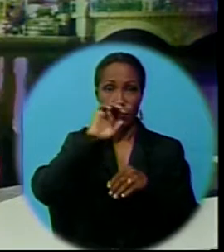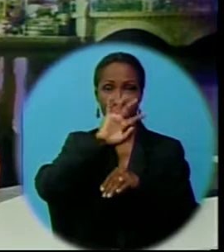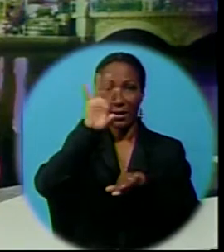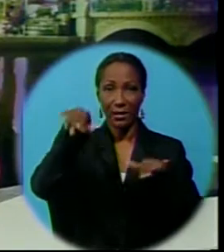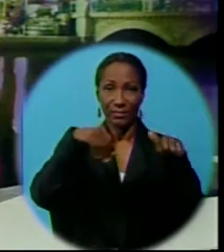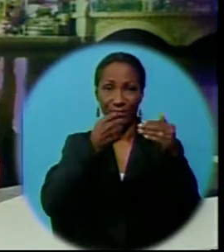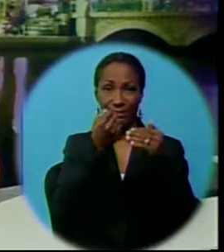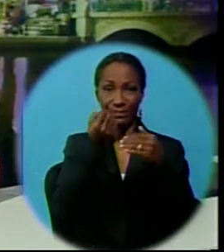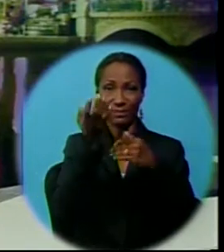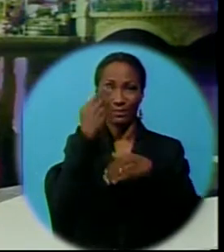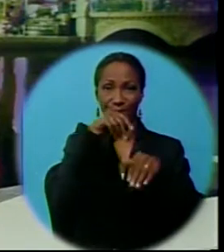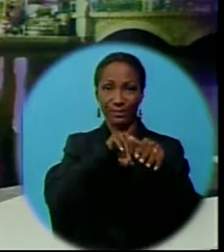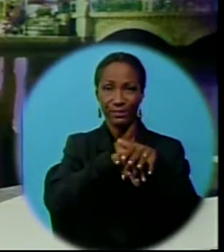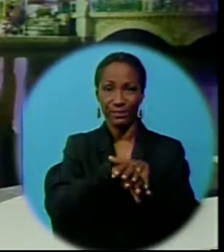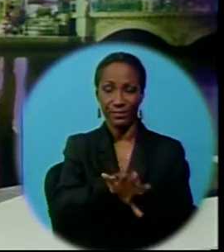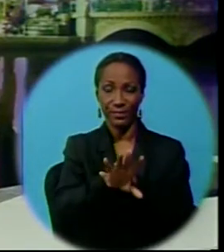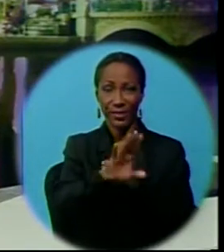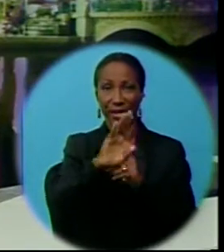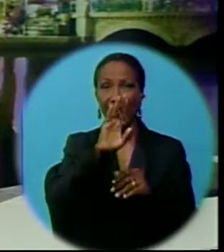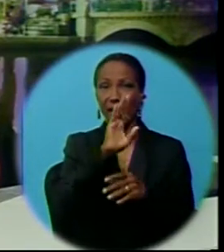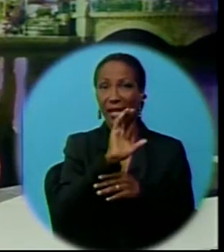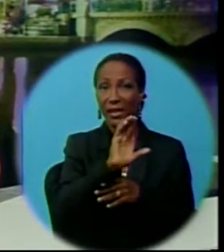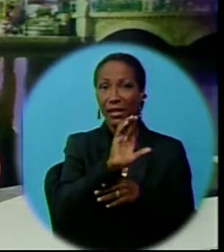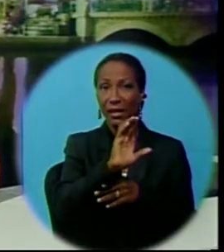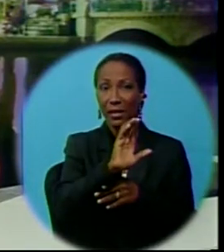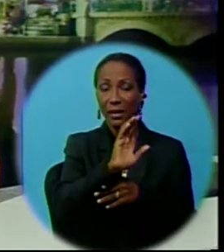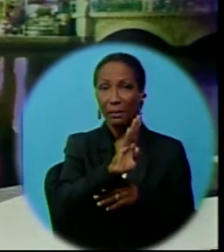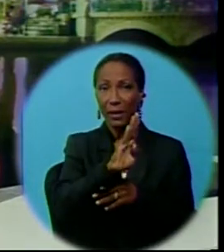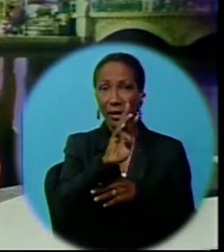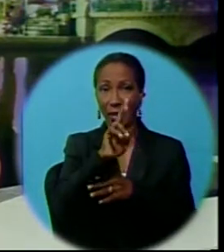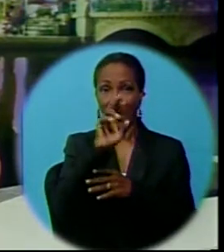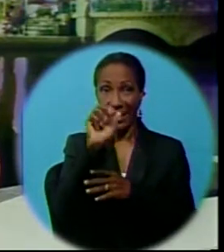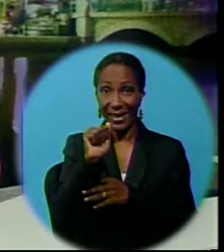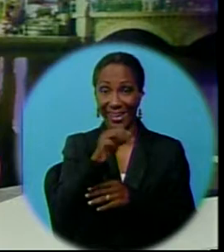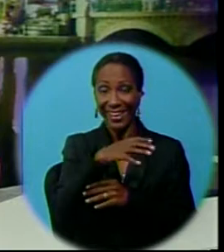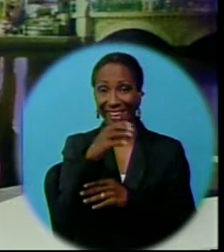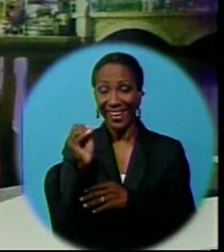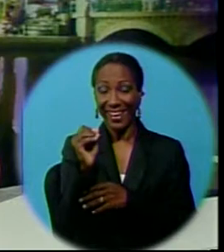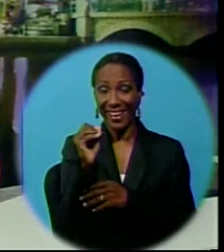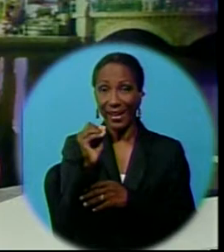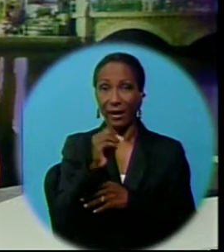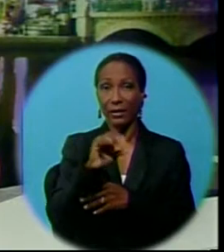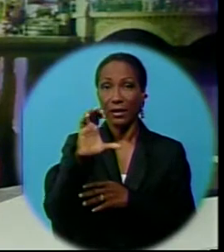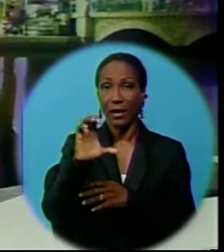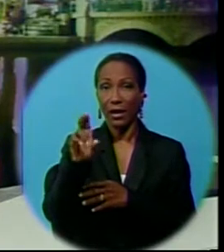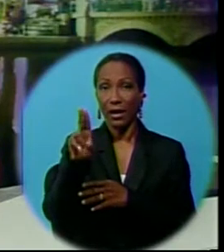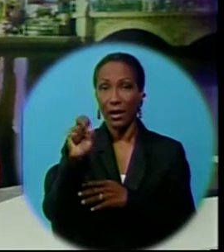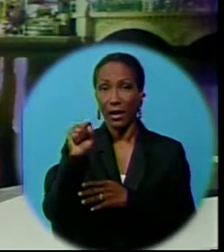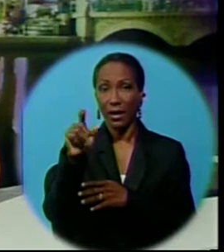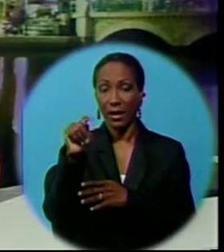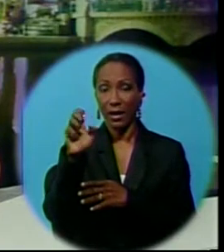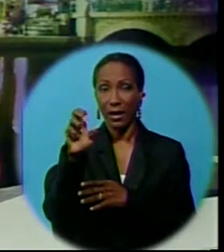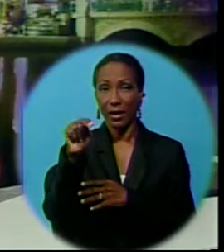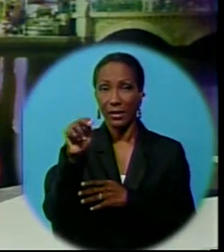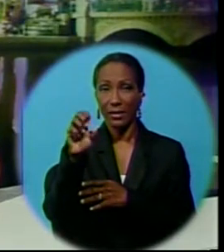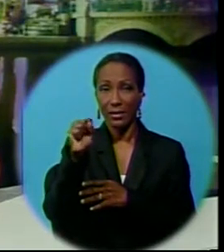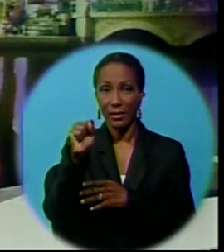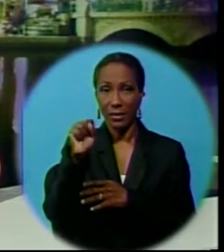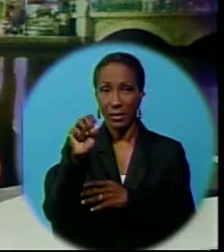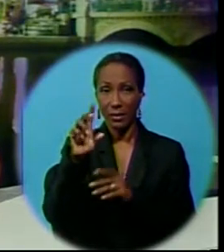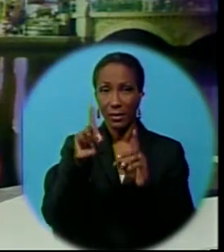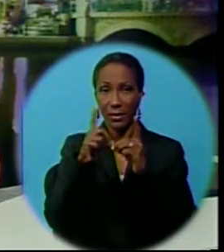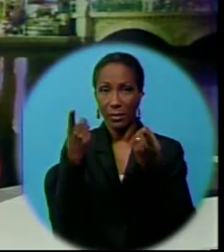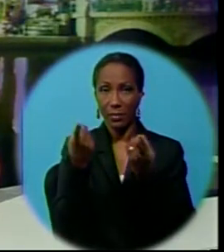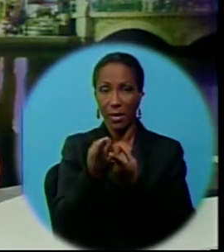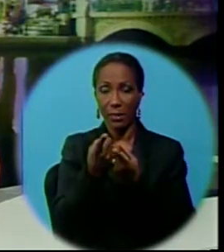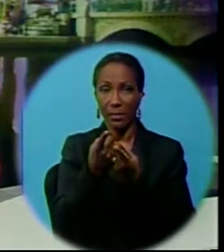into the Barbados Revenue Authority. This from former Barbados Workers Union General Secretary Sir Roy Trotman following the latest round of